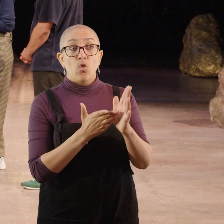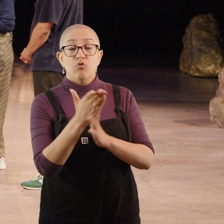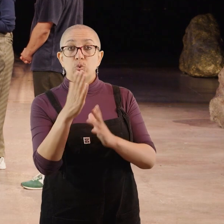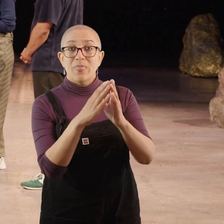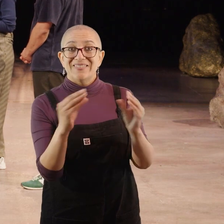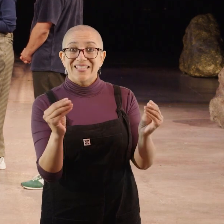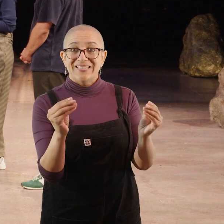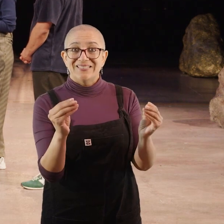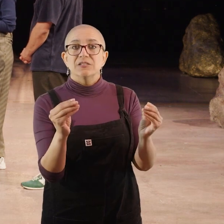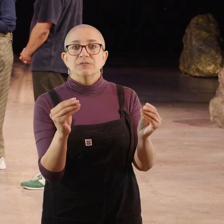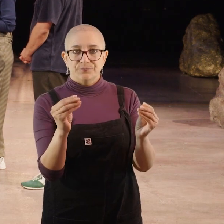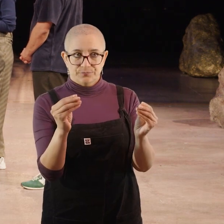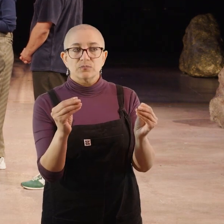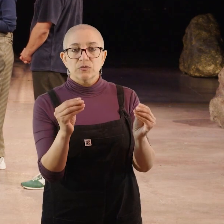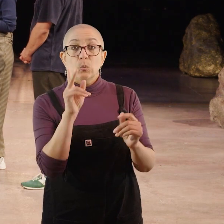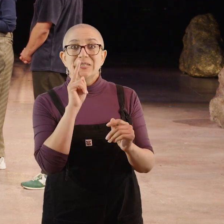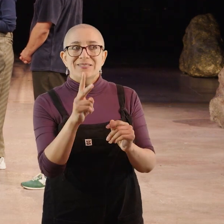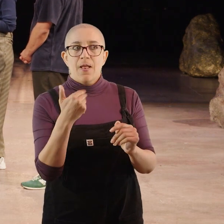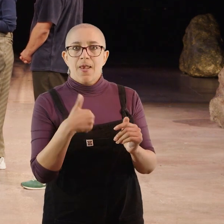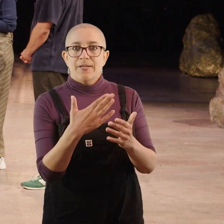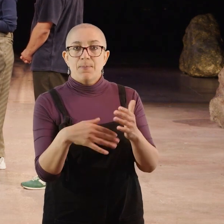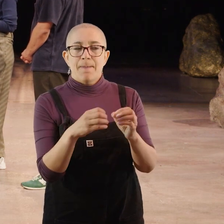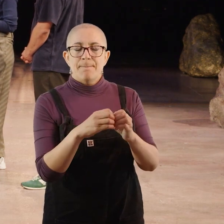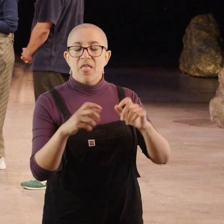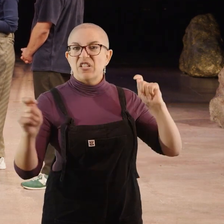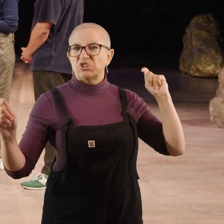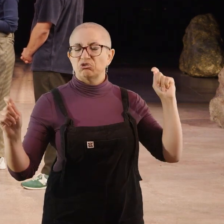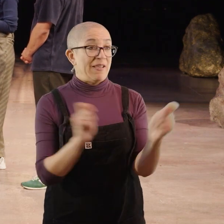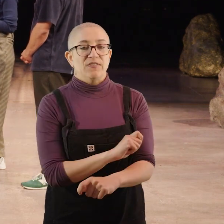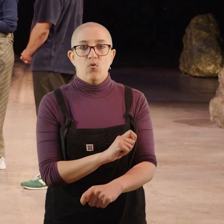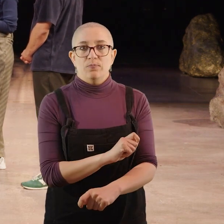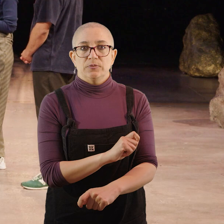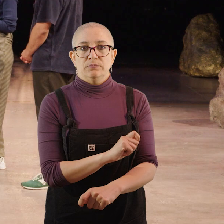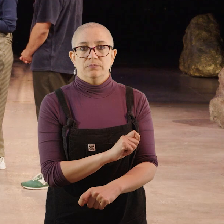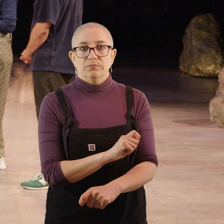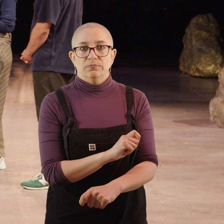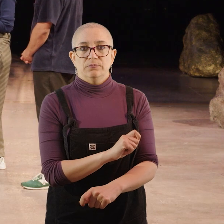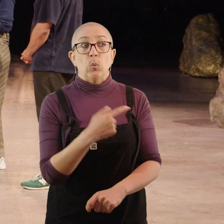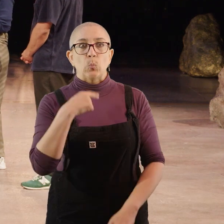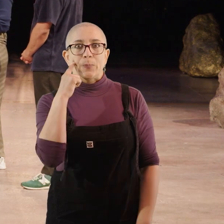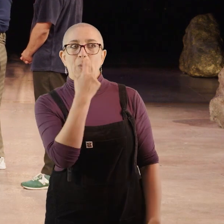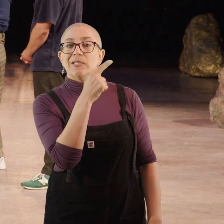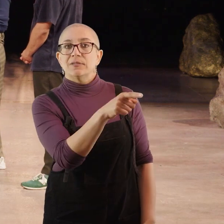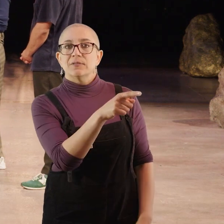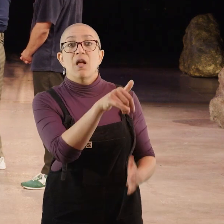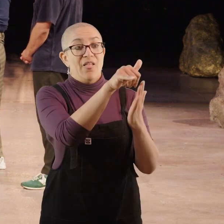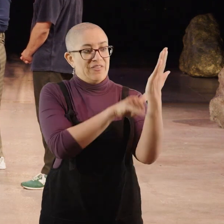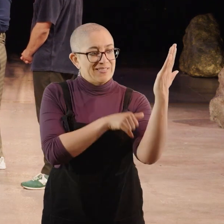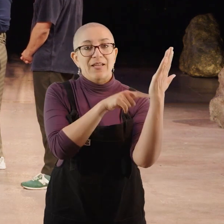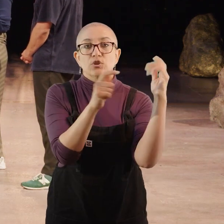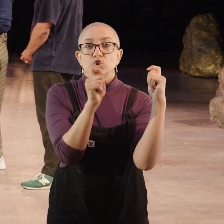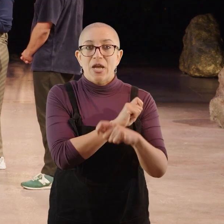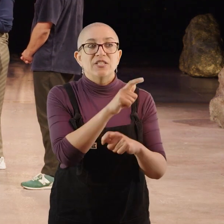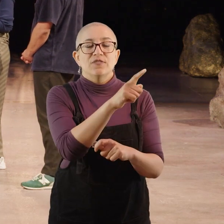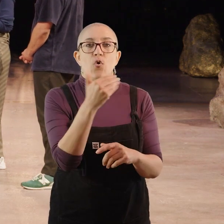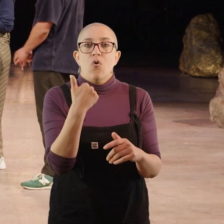scene, we see Lady Macbeth transformed because you also see that we witness it. So the text, how the text changes for